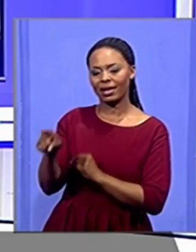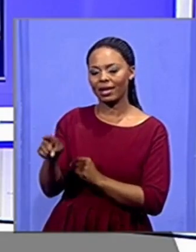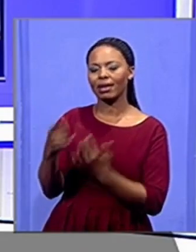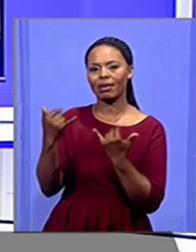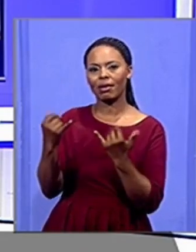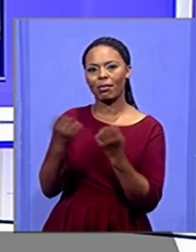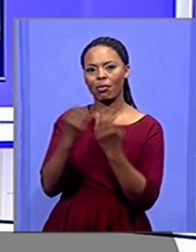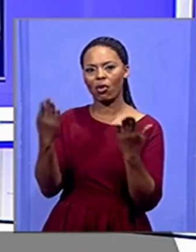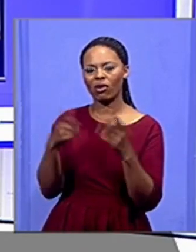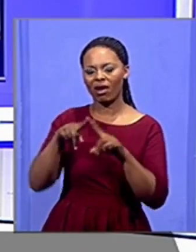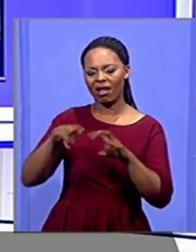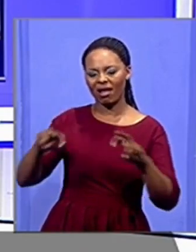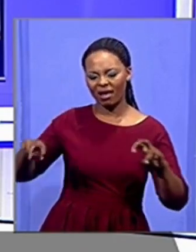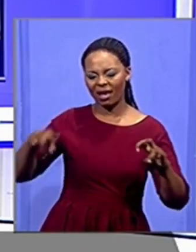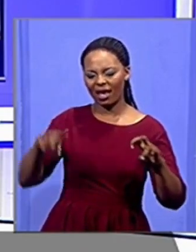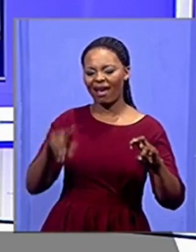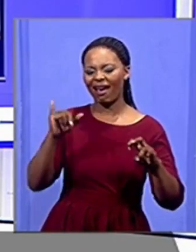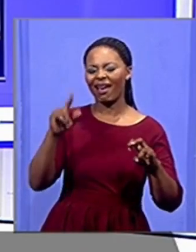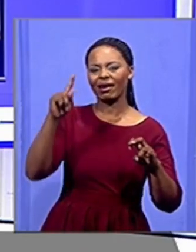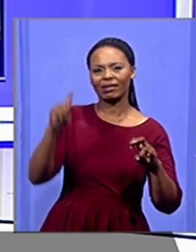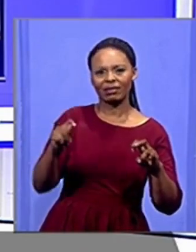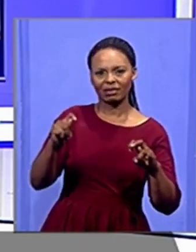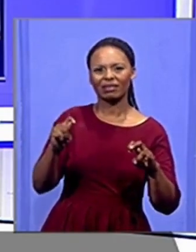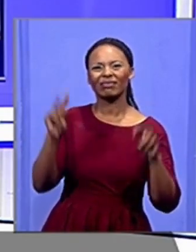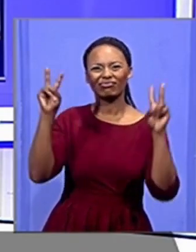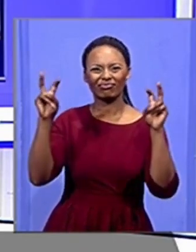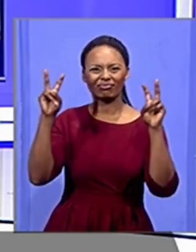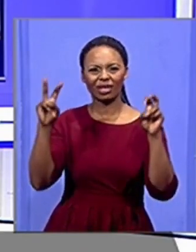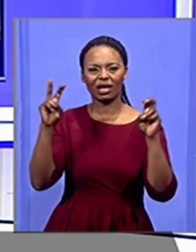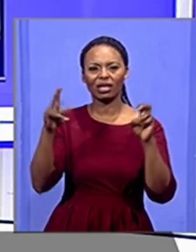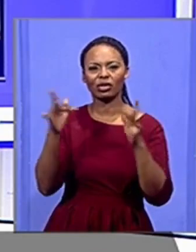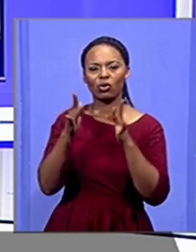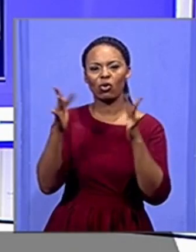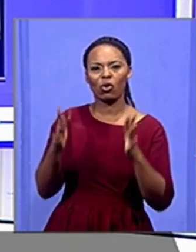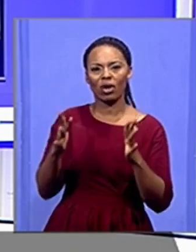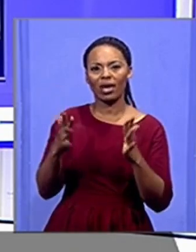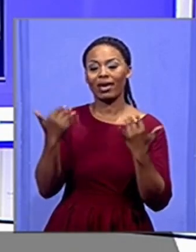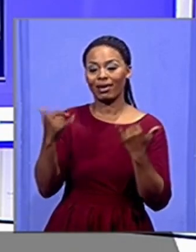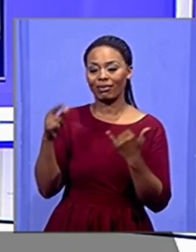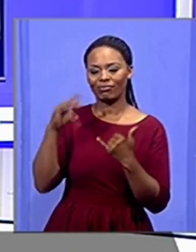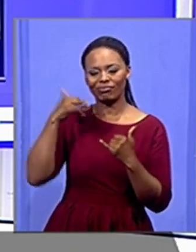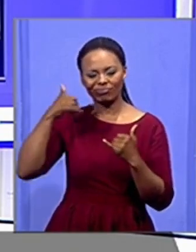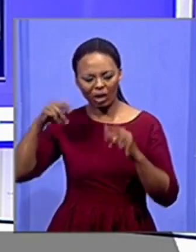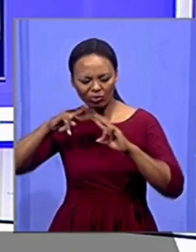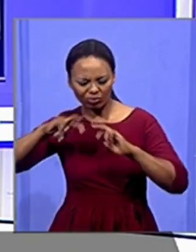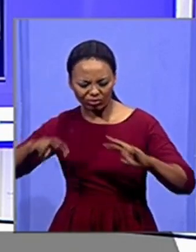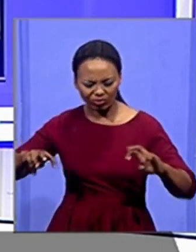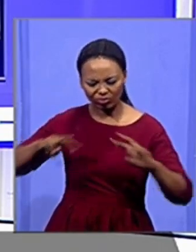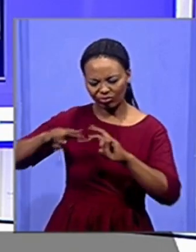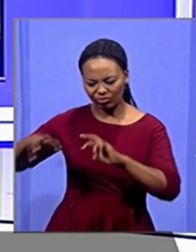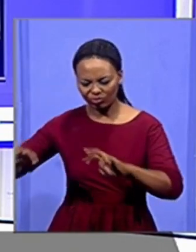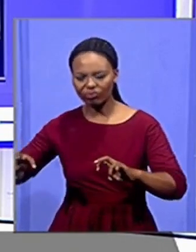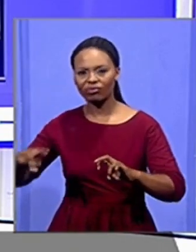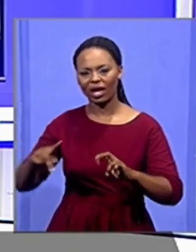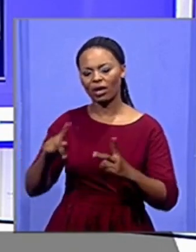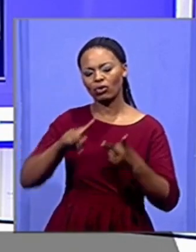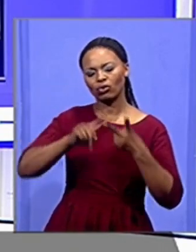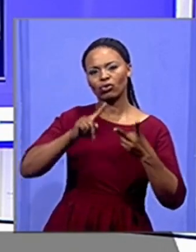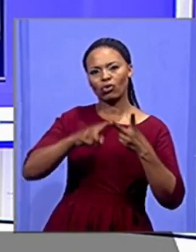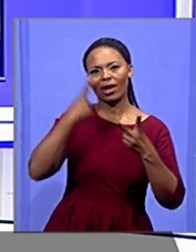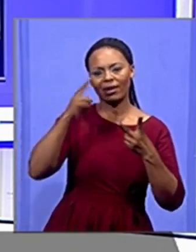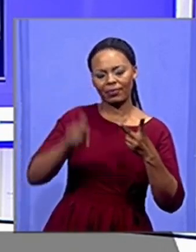wa dillathekeng yo a ilego a kgobokanya bohlatse go tšwa go dillathekeng tša molatofatšwa wa bobedi